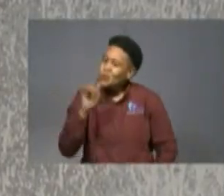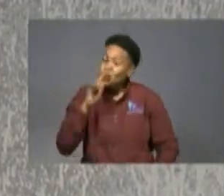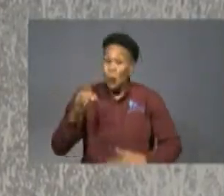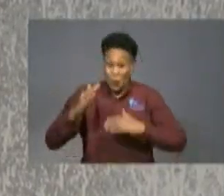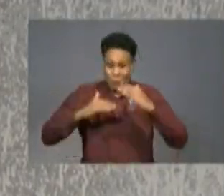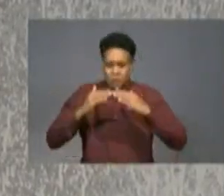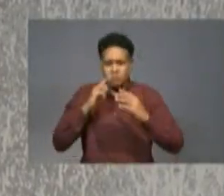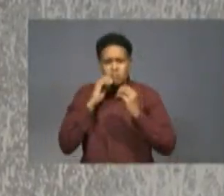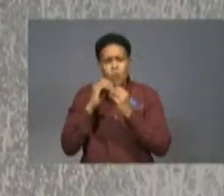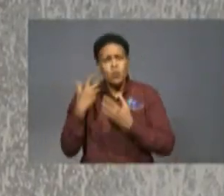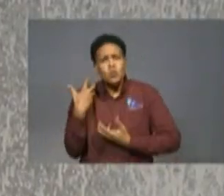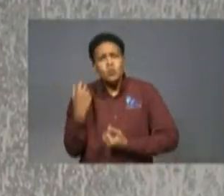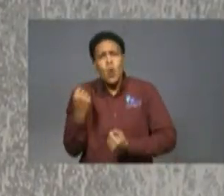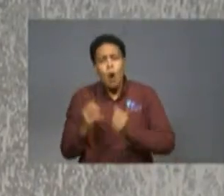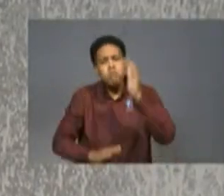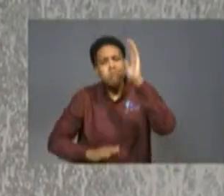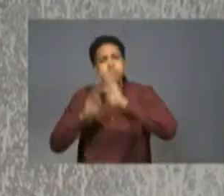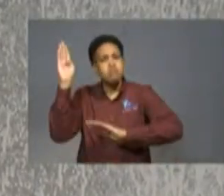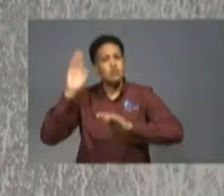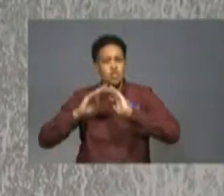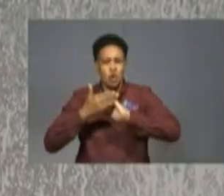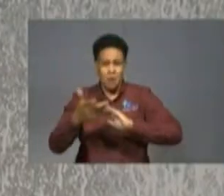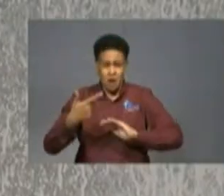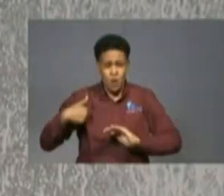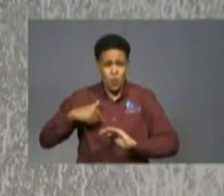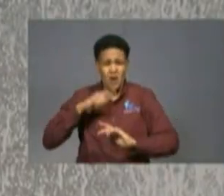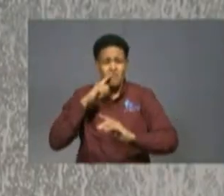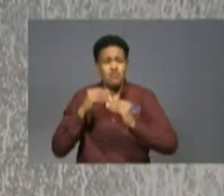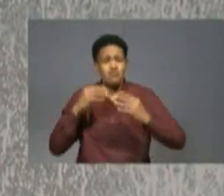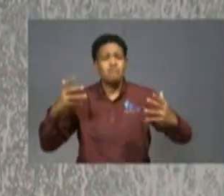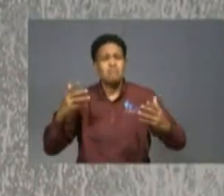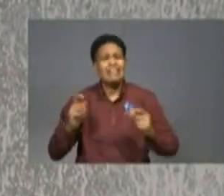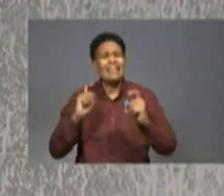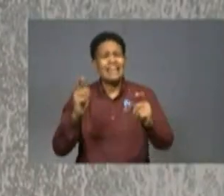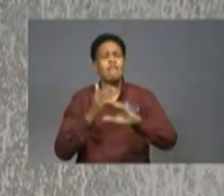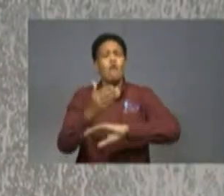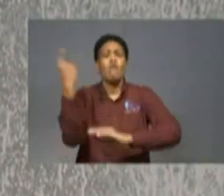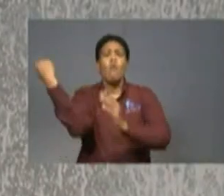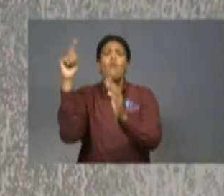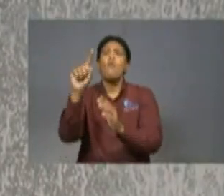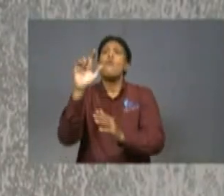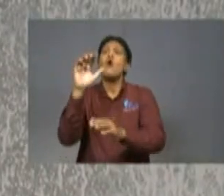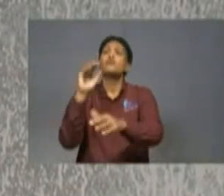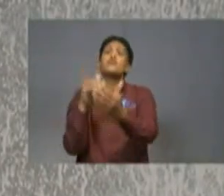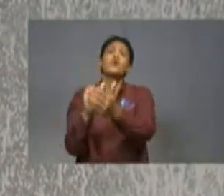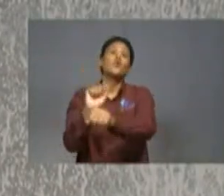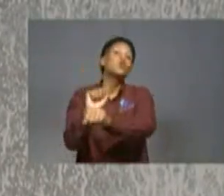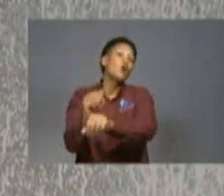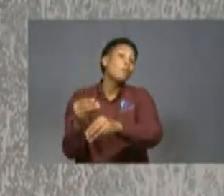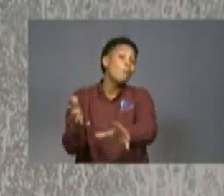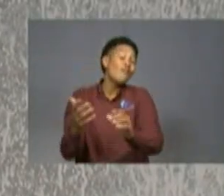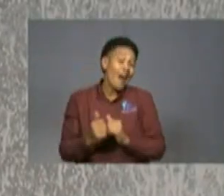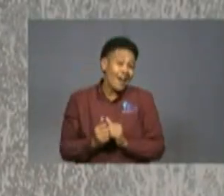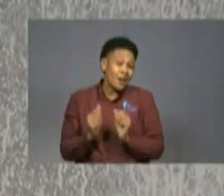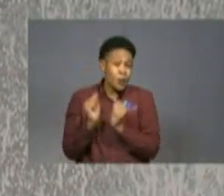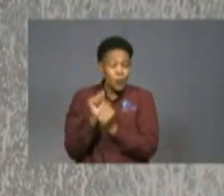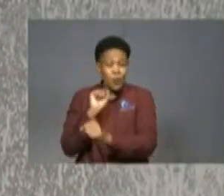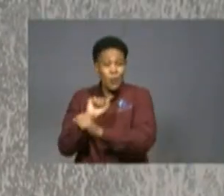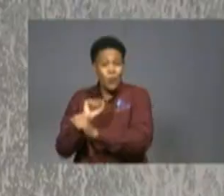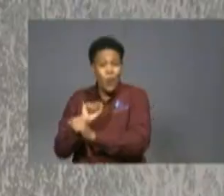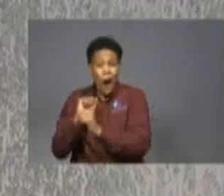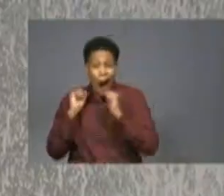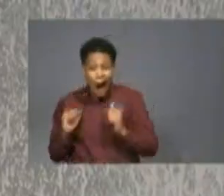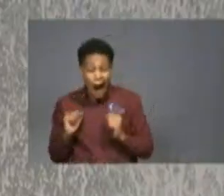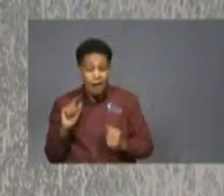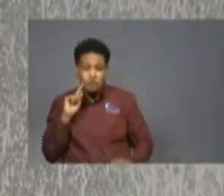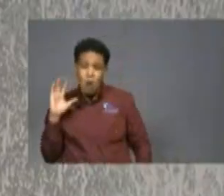a stronger Jamaica. We have created over 100,000 jobs during that period, with unemployment being the lowest